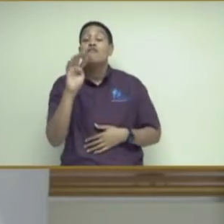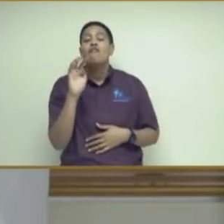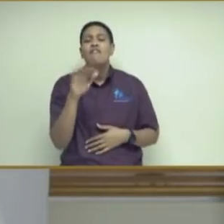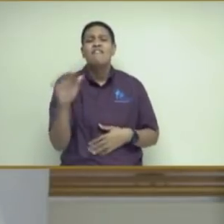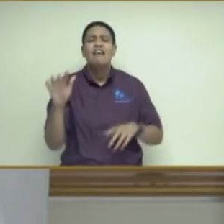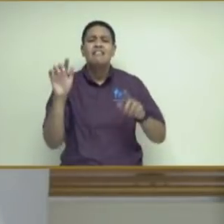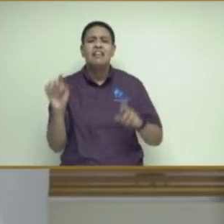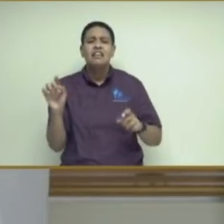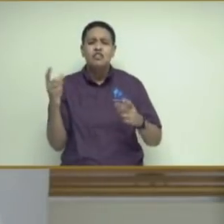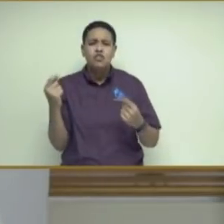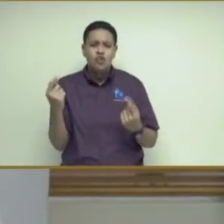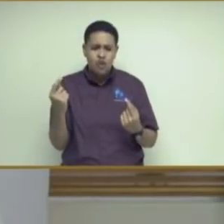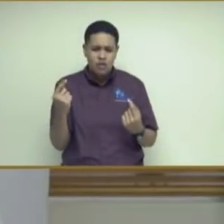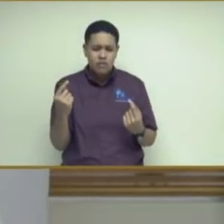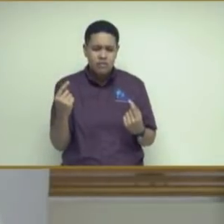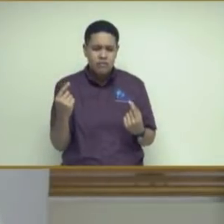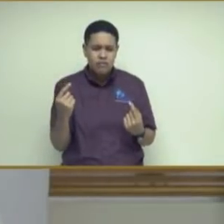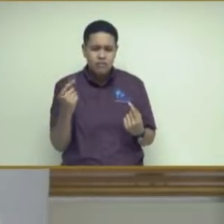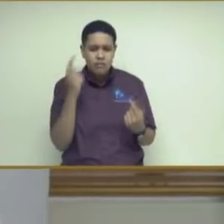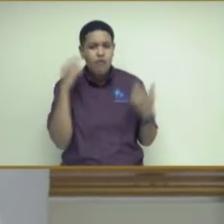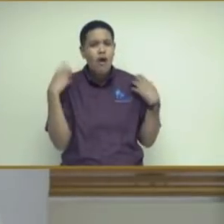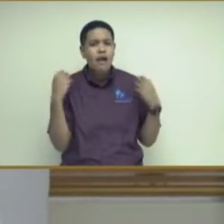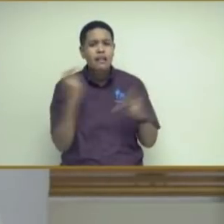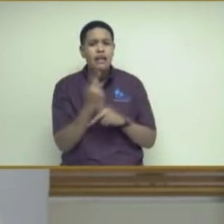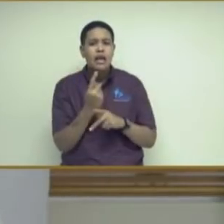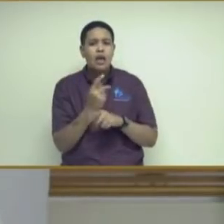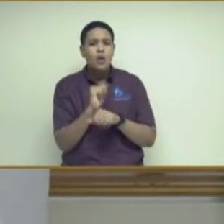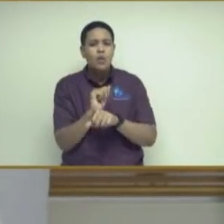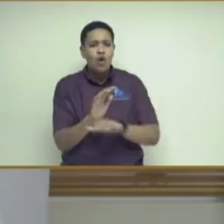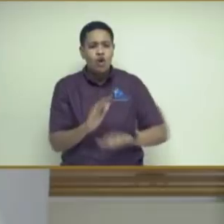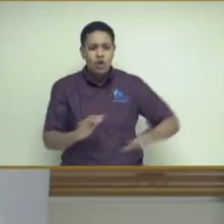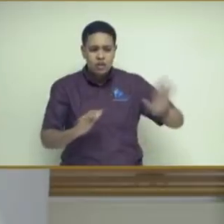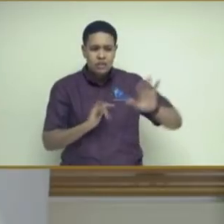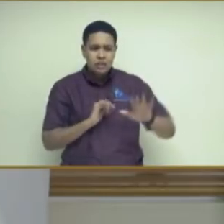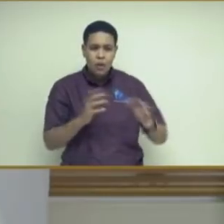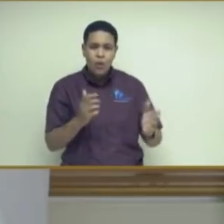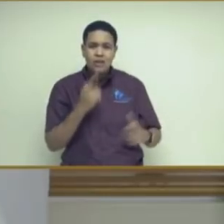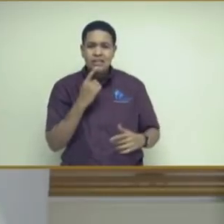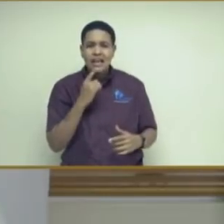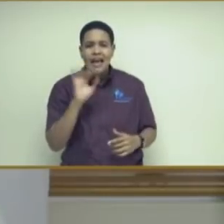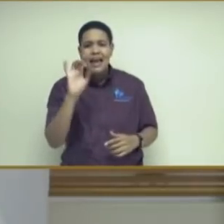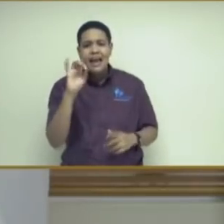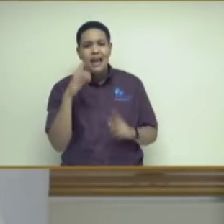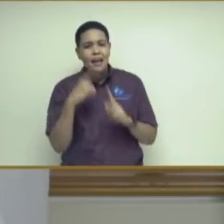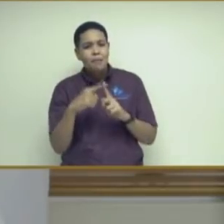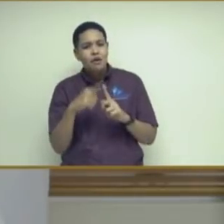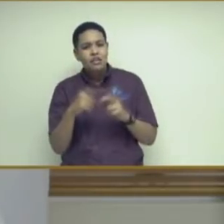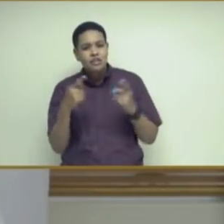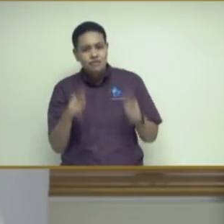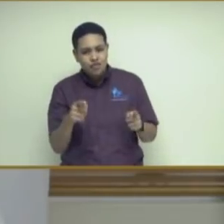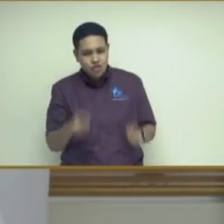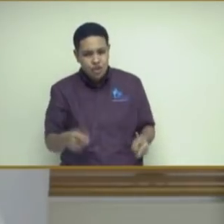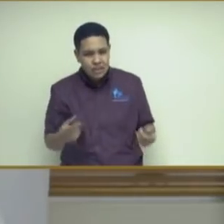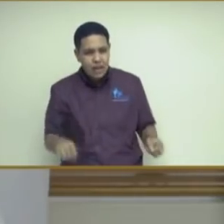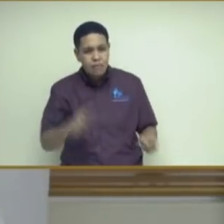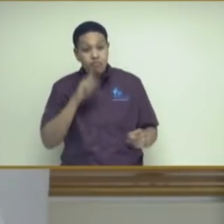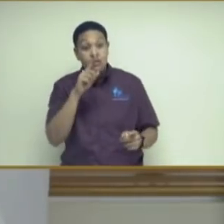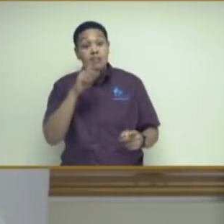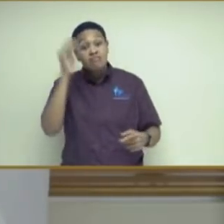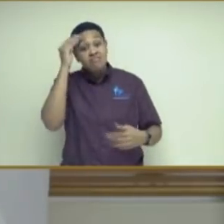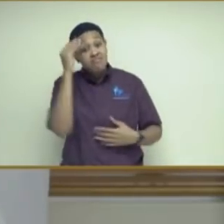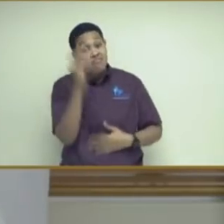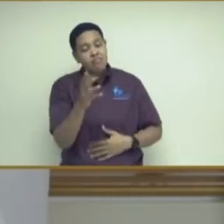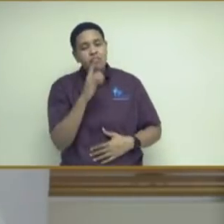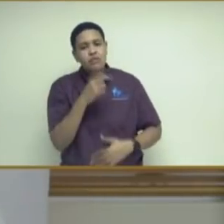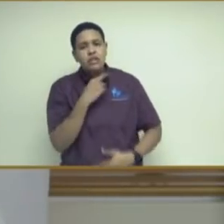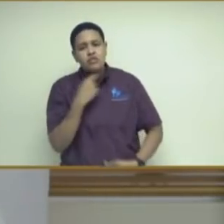tests done of healthcare workers with 8 positive results, is an indication again of